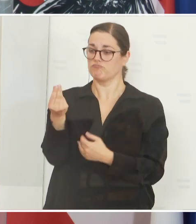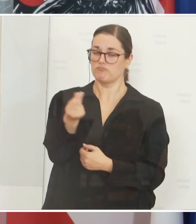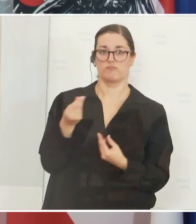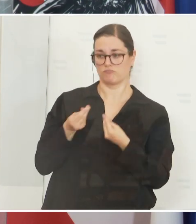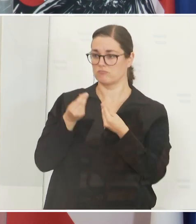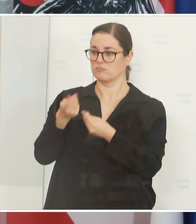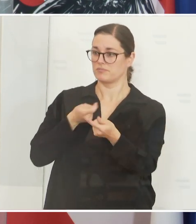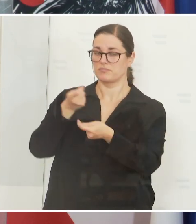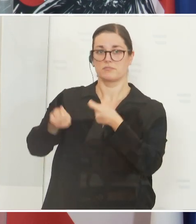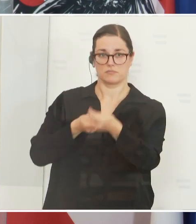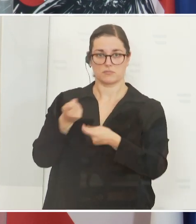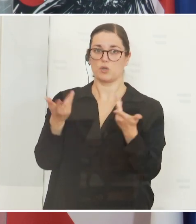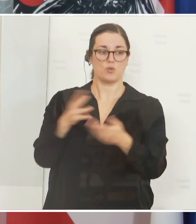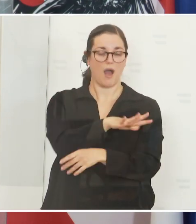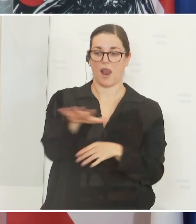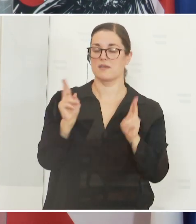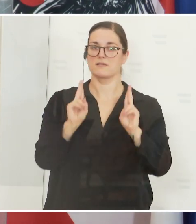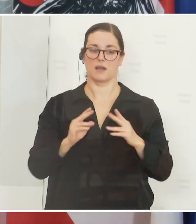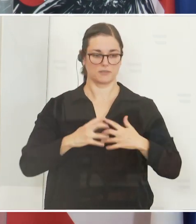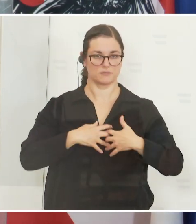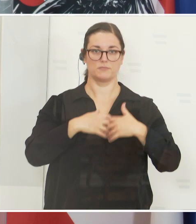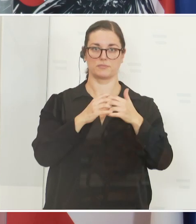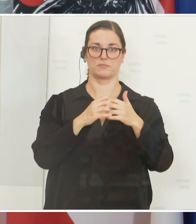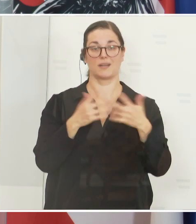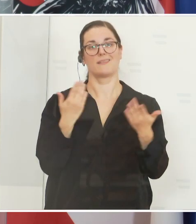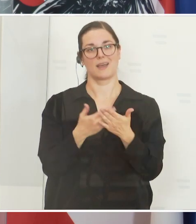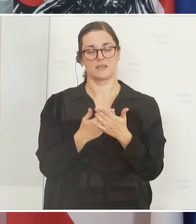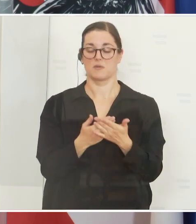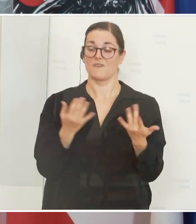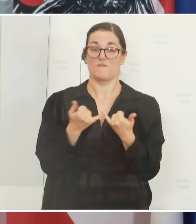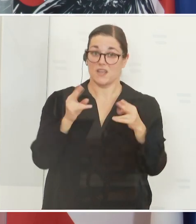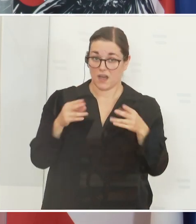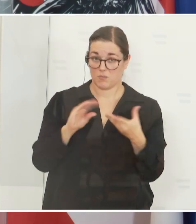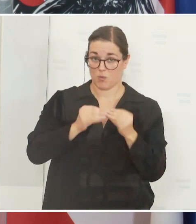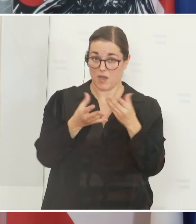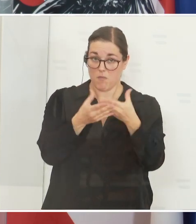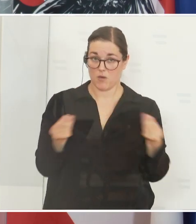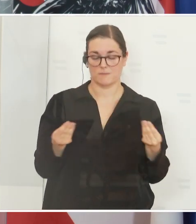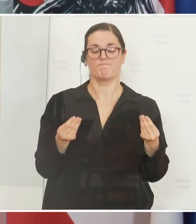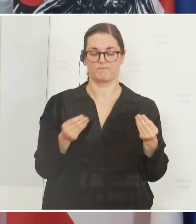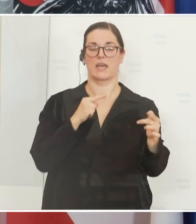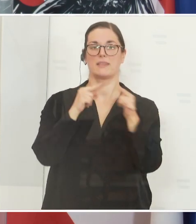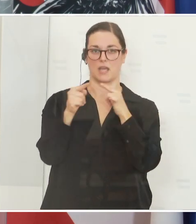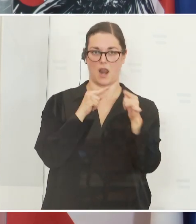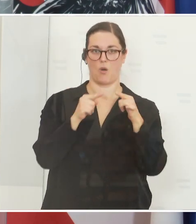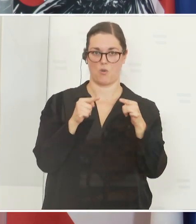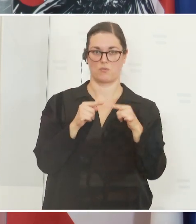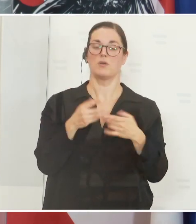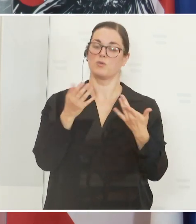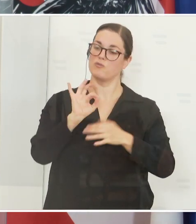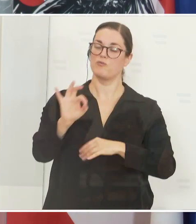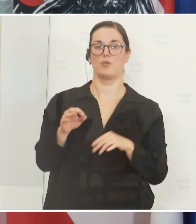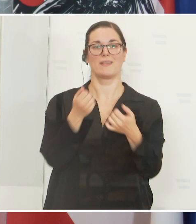everyone can flourish. Dialogue is the key of problem solving. It is the key for democracy. So